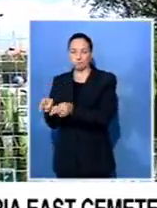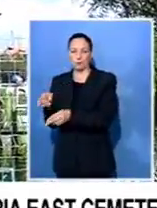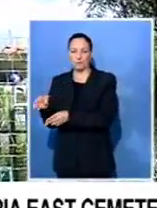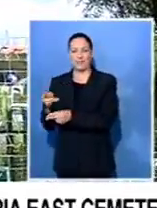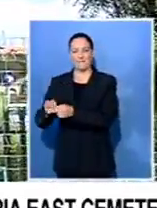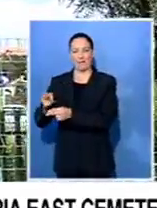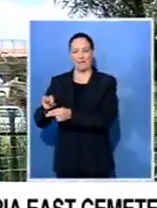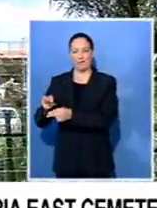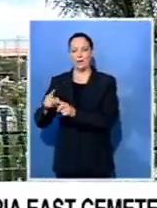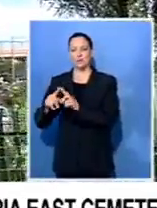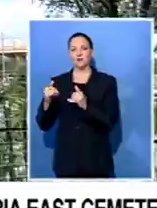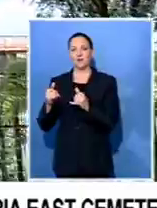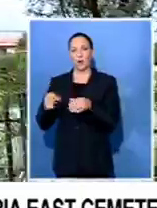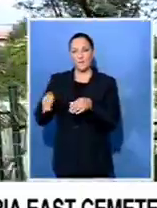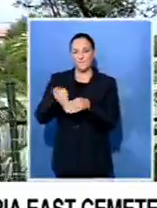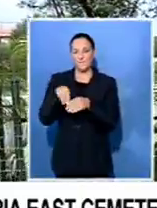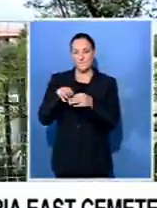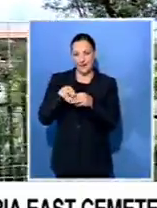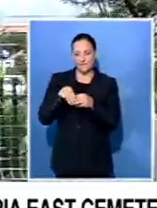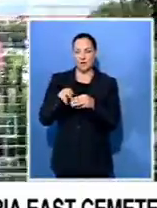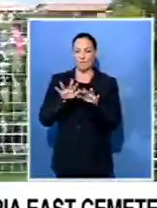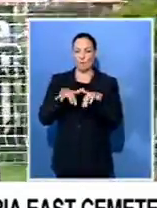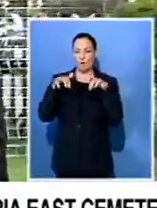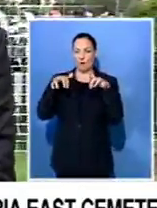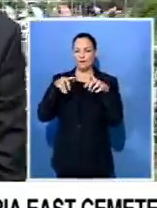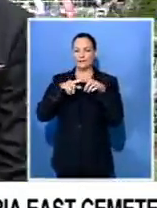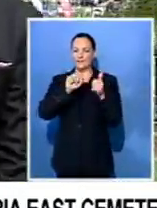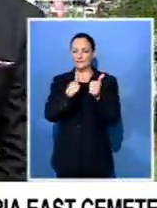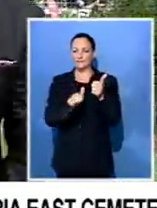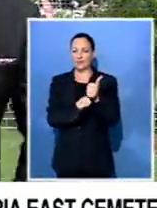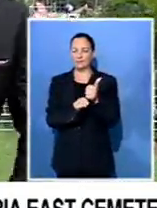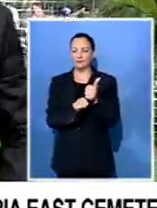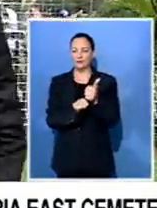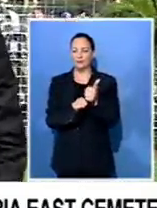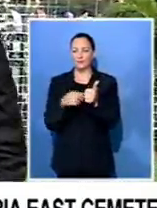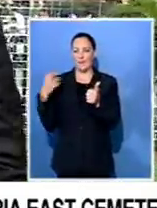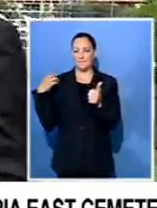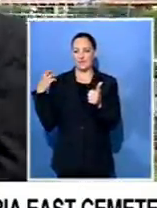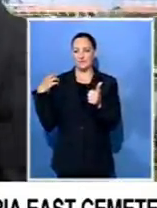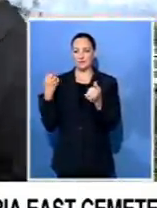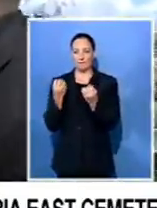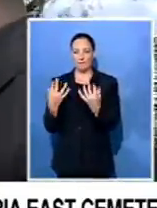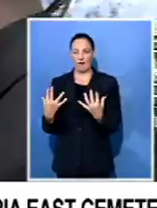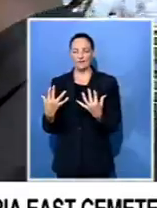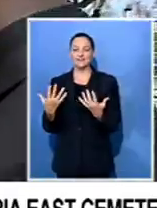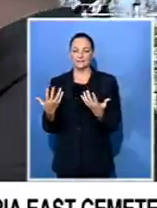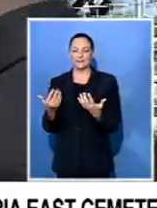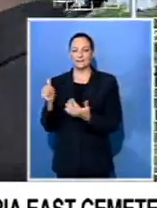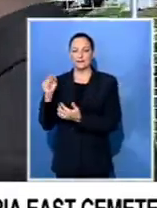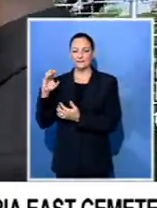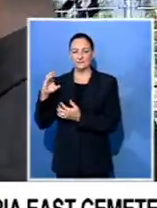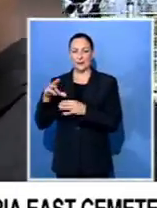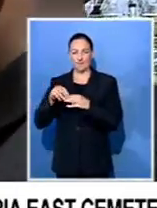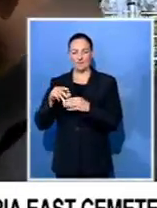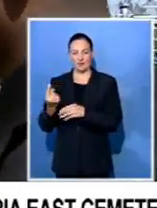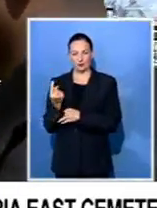quickly bring in a member of parliament, as well as a deputy minister of finance, and NEC member as well. Babu